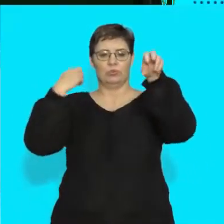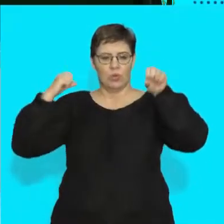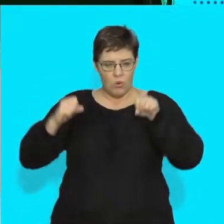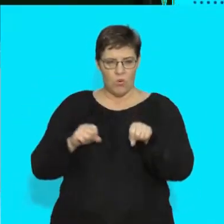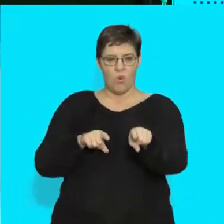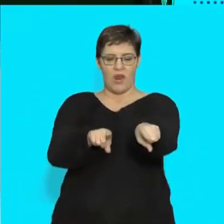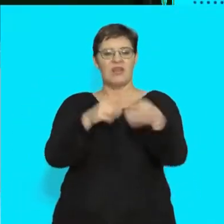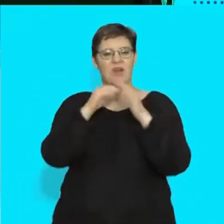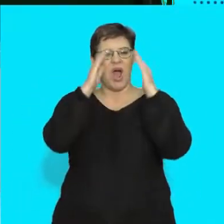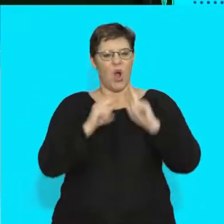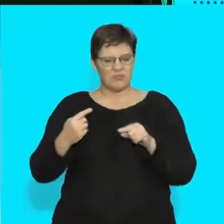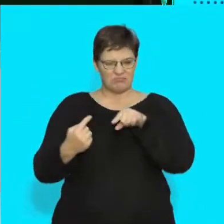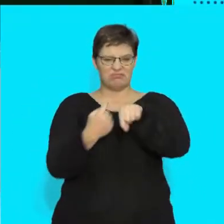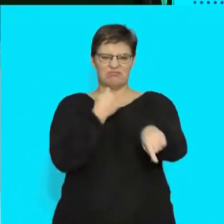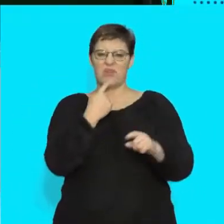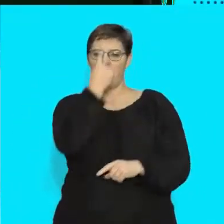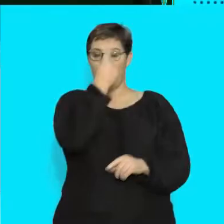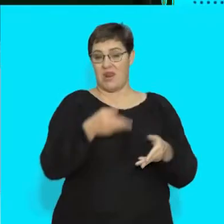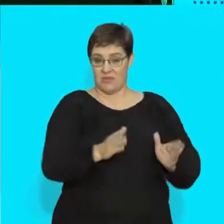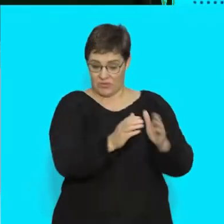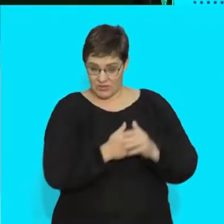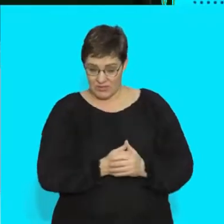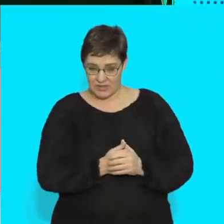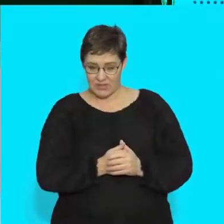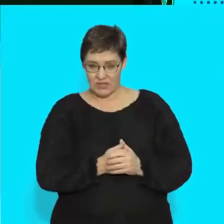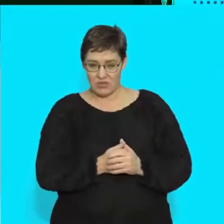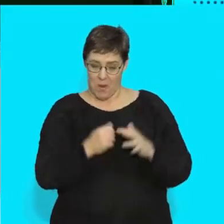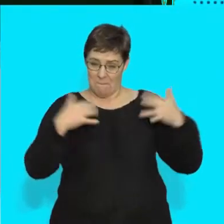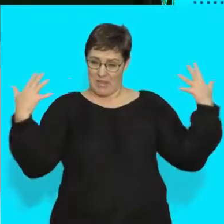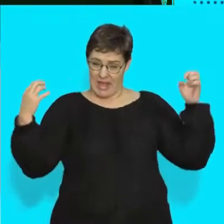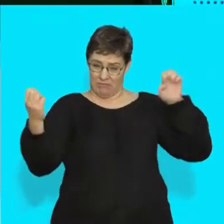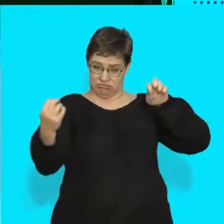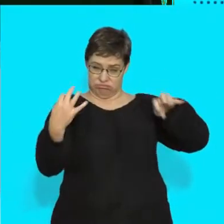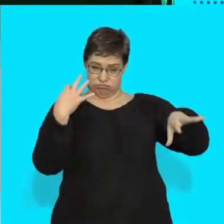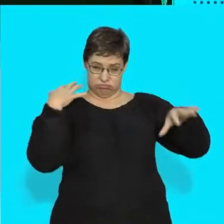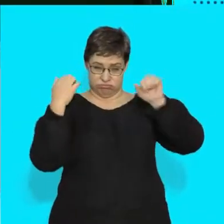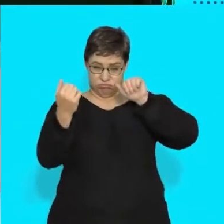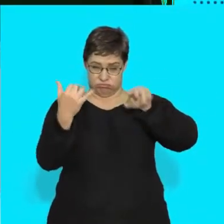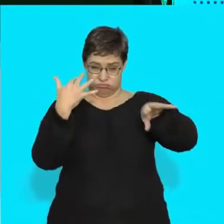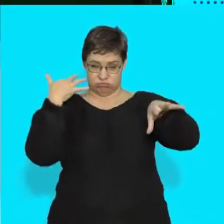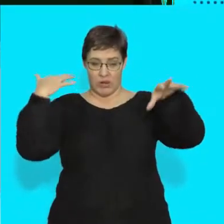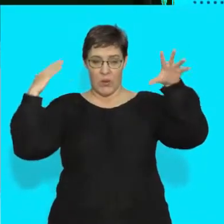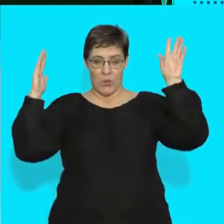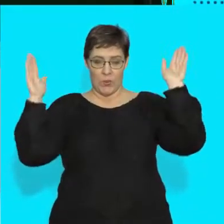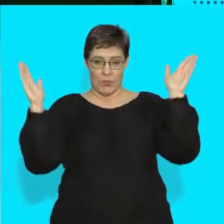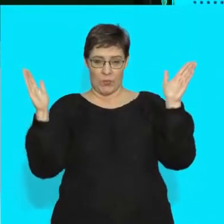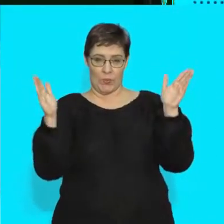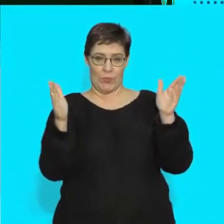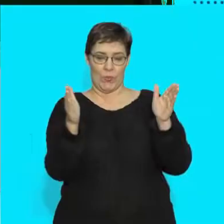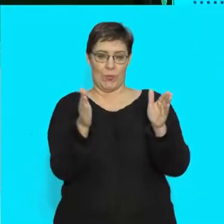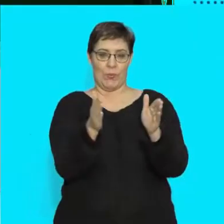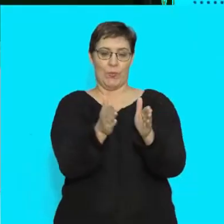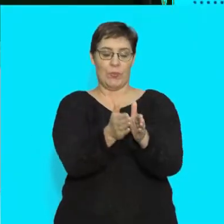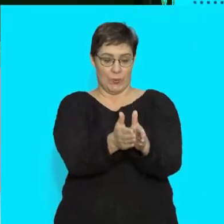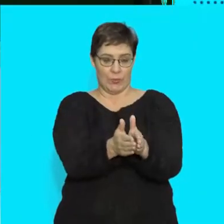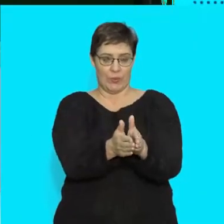that's exactly the concept we're looking at here. So we've got big blood vessels, really big ones, and they're going to have